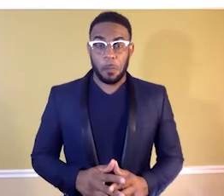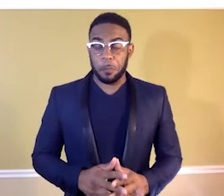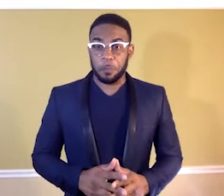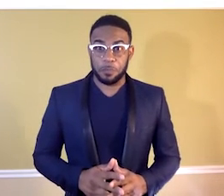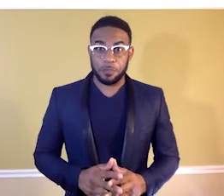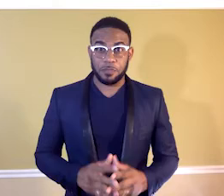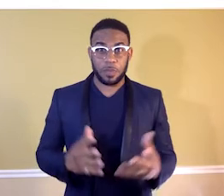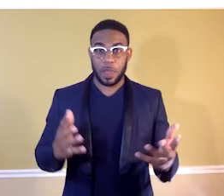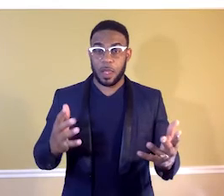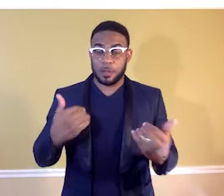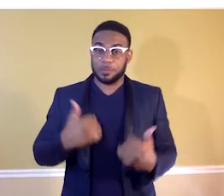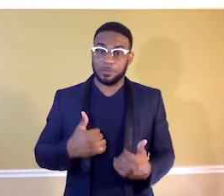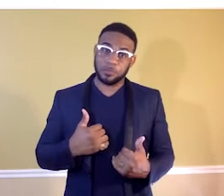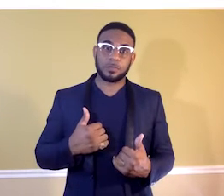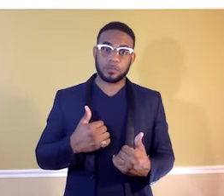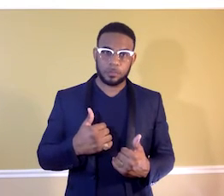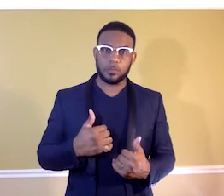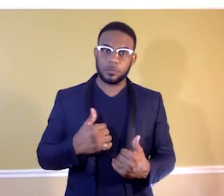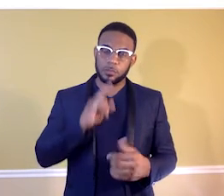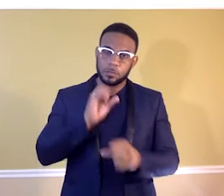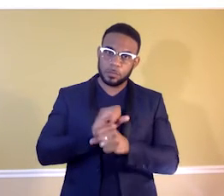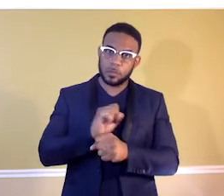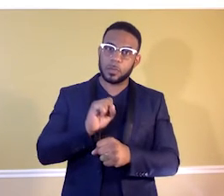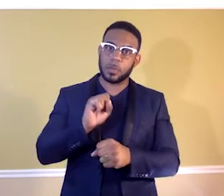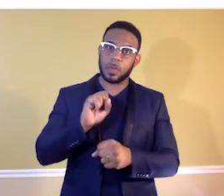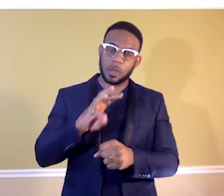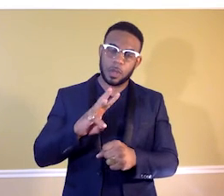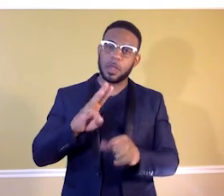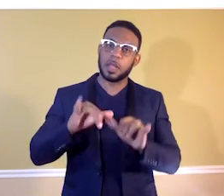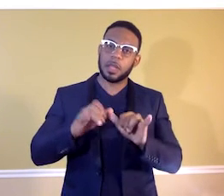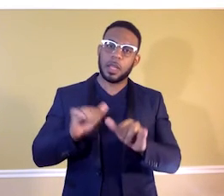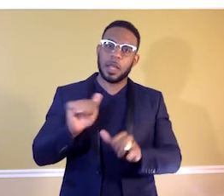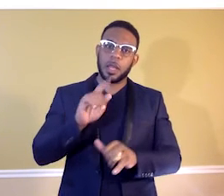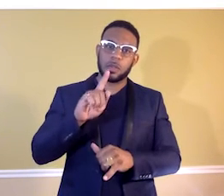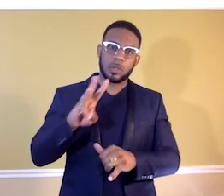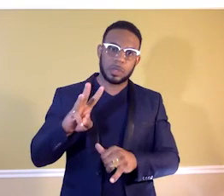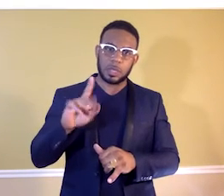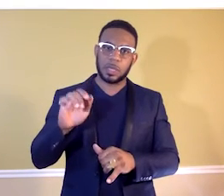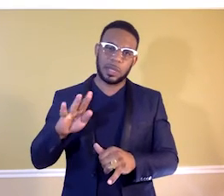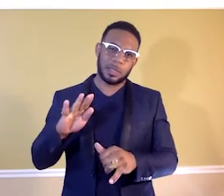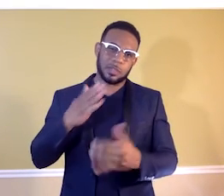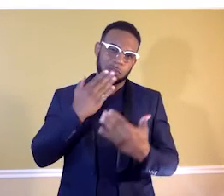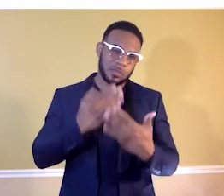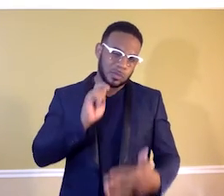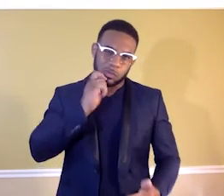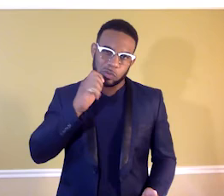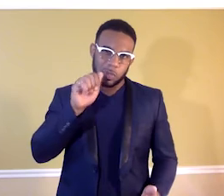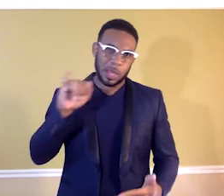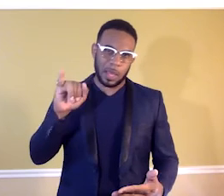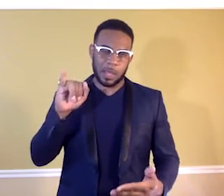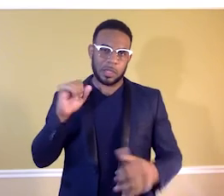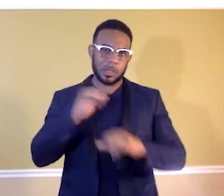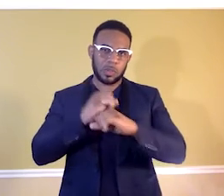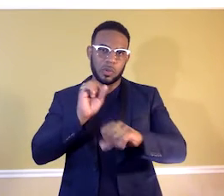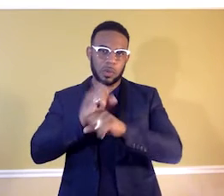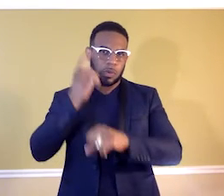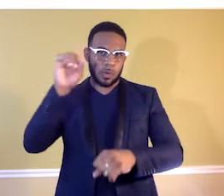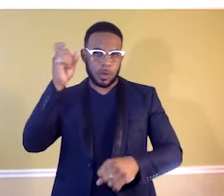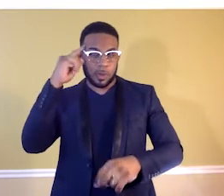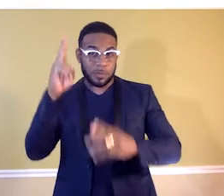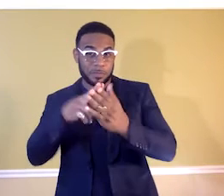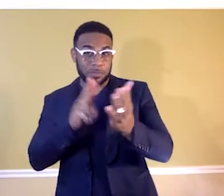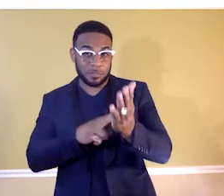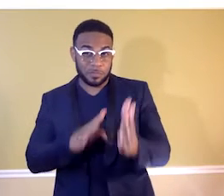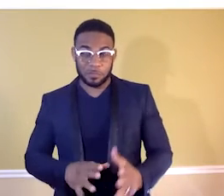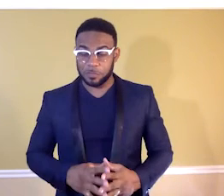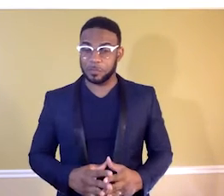I am a software engineer at 26 Labs, which does cool AI and cybersecurity work for government as a government